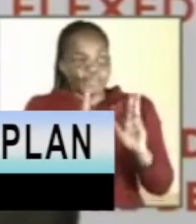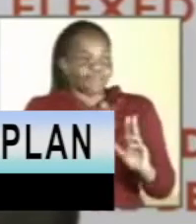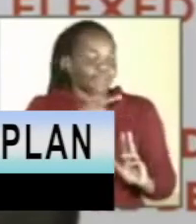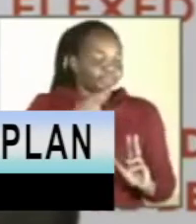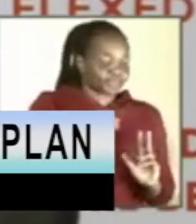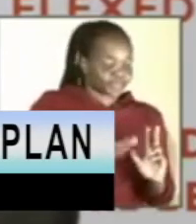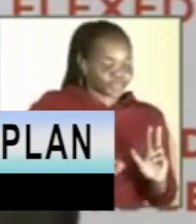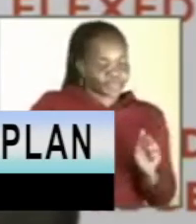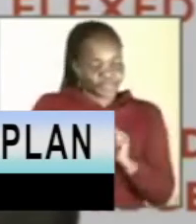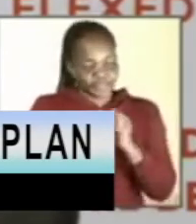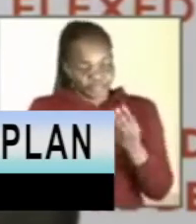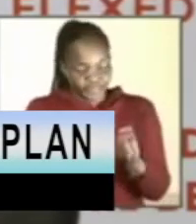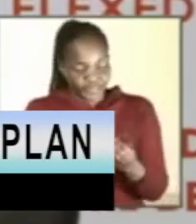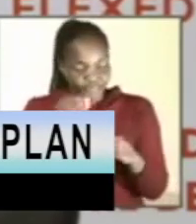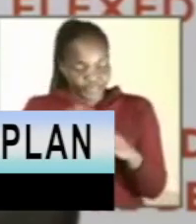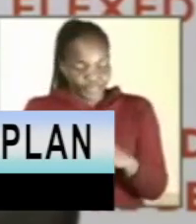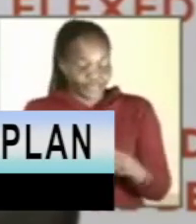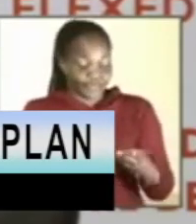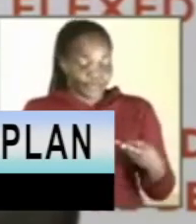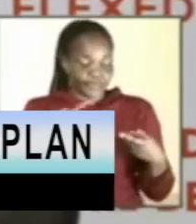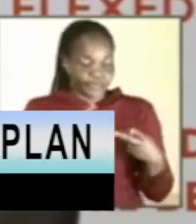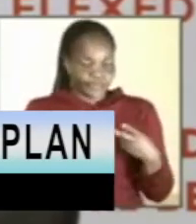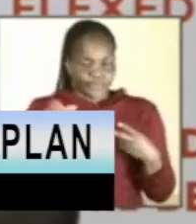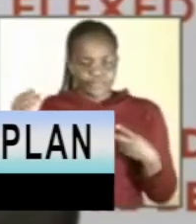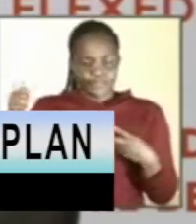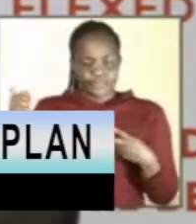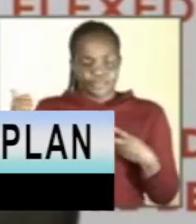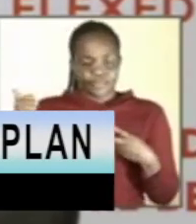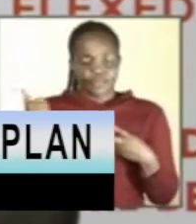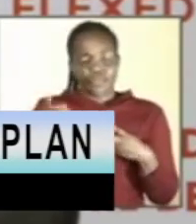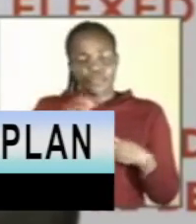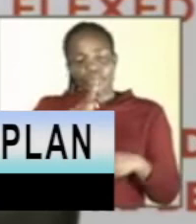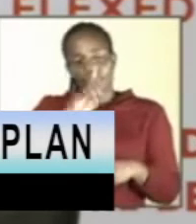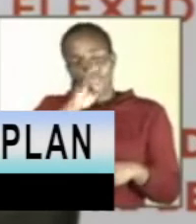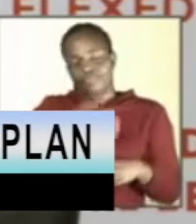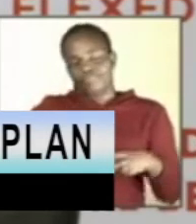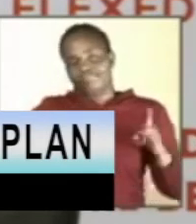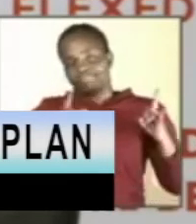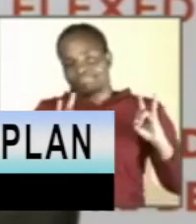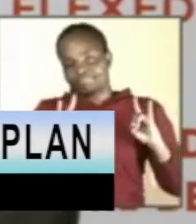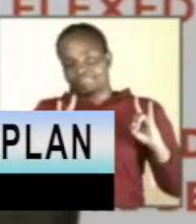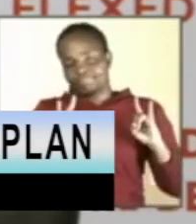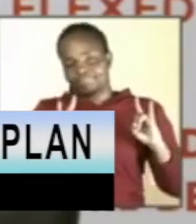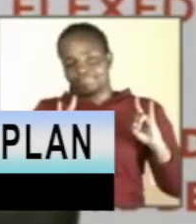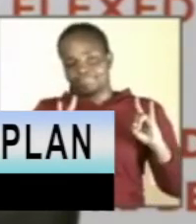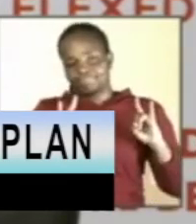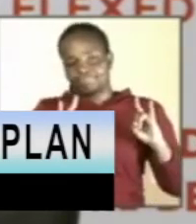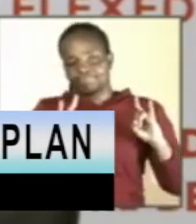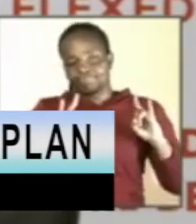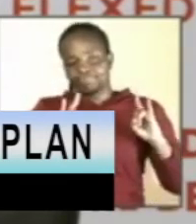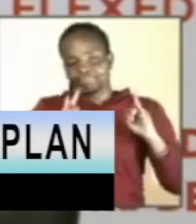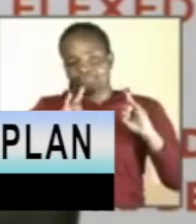and children, and as well at Khomas Dal Soccer Stadium, we have a number of